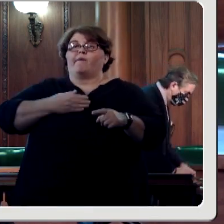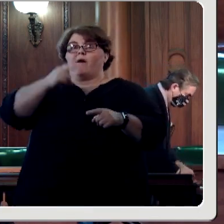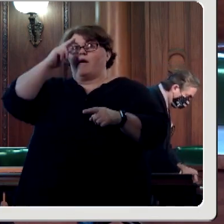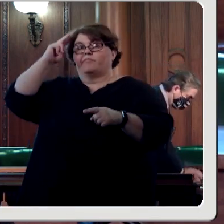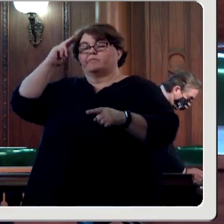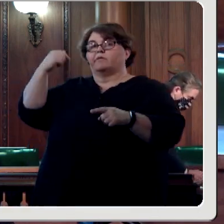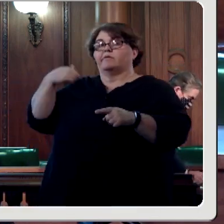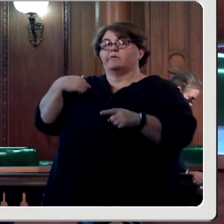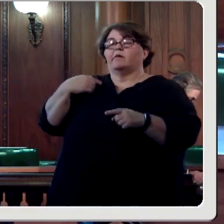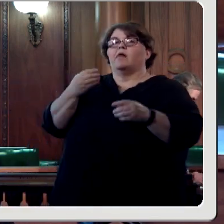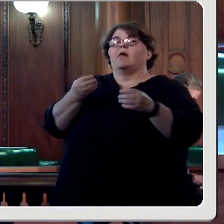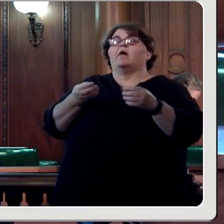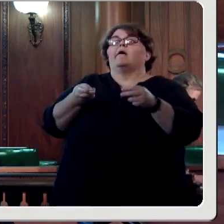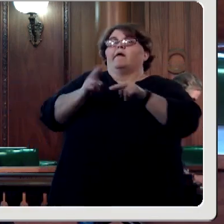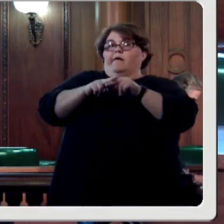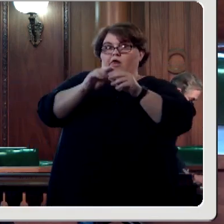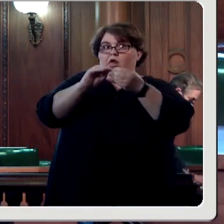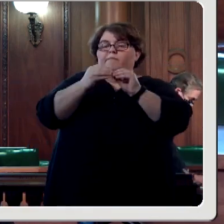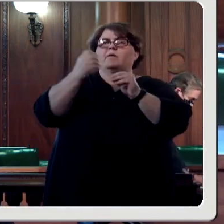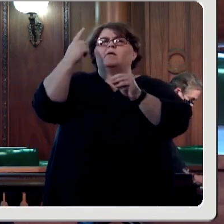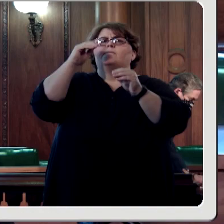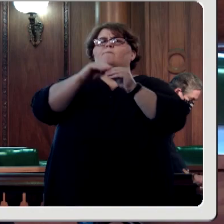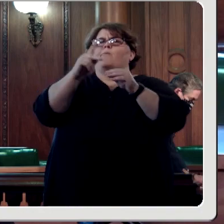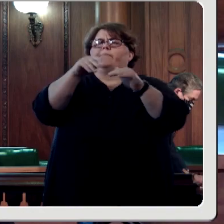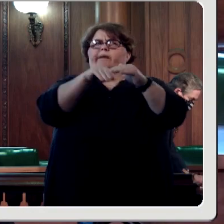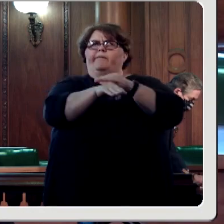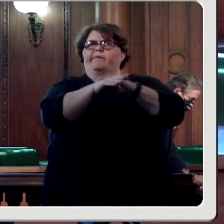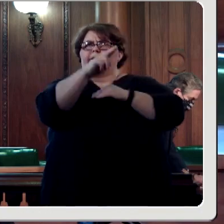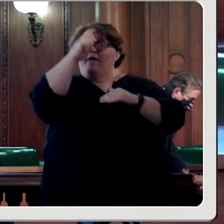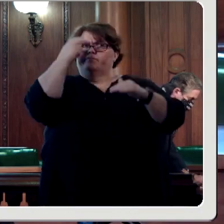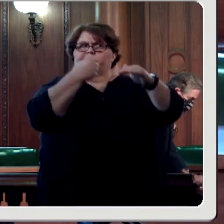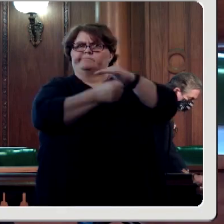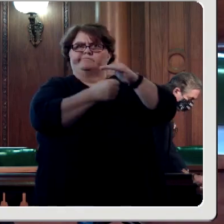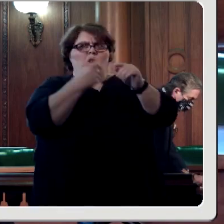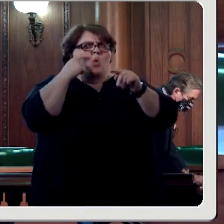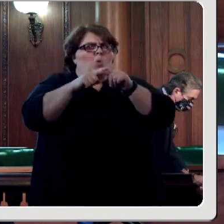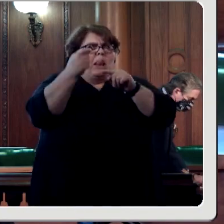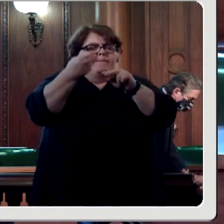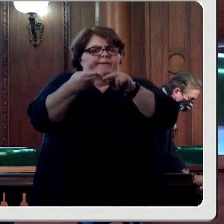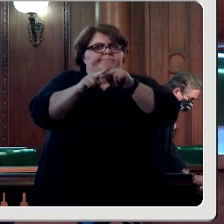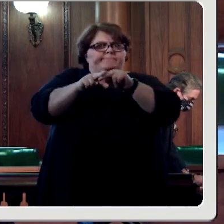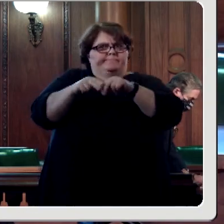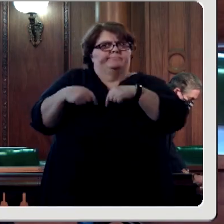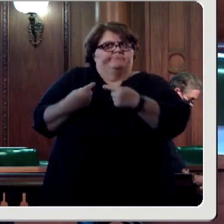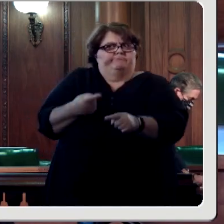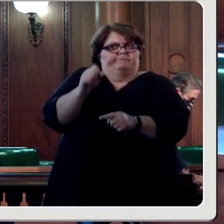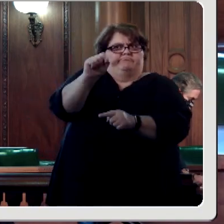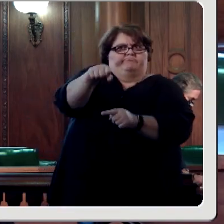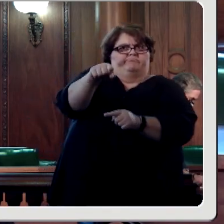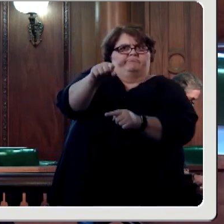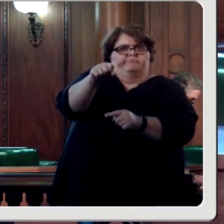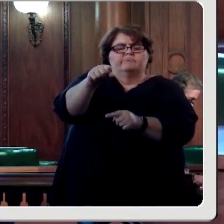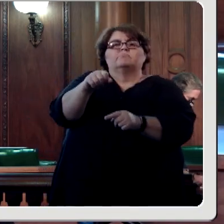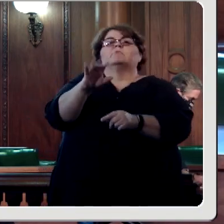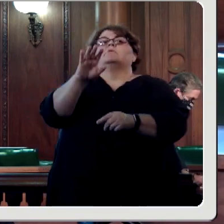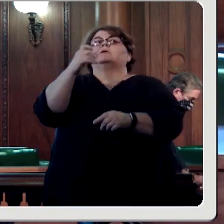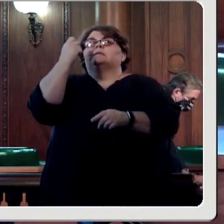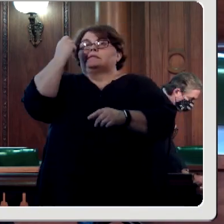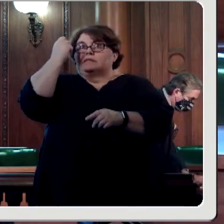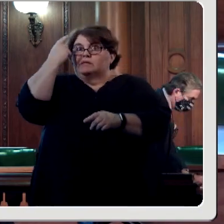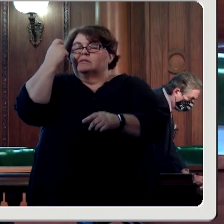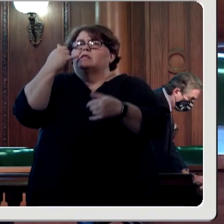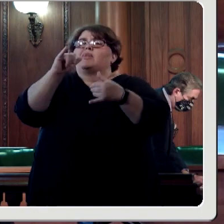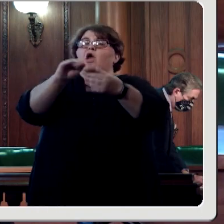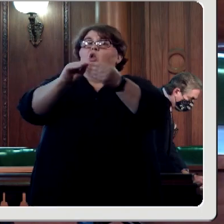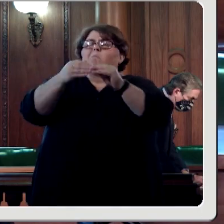tests. It has been very slight, and overall our levels are still very low, but it's evidence that the virus remains quite